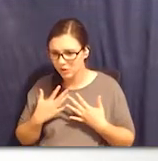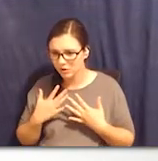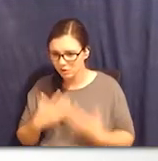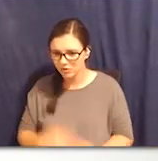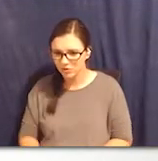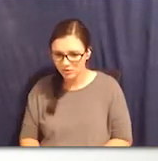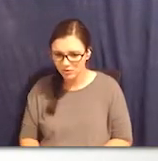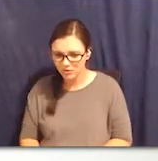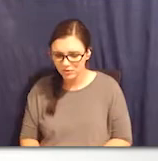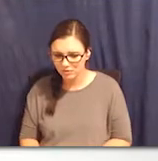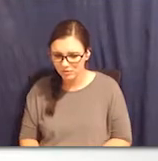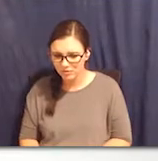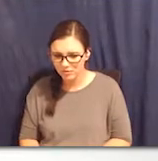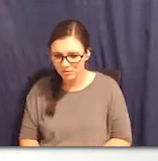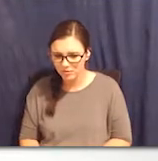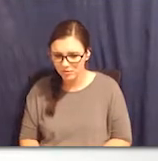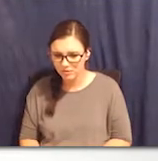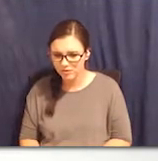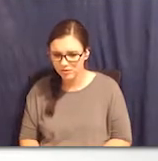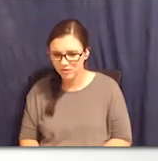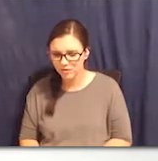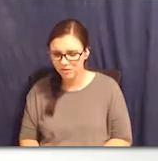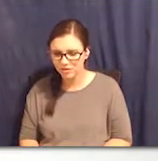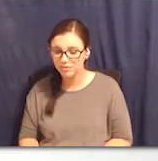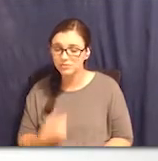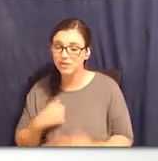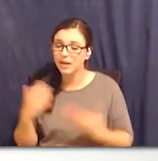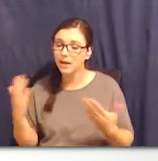spare. Room to spare.